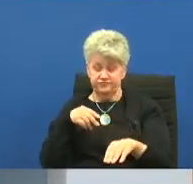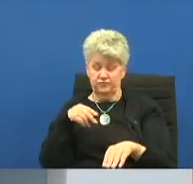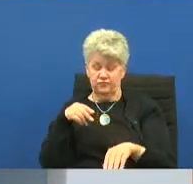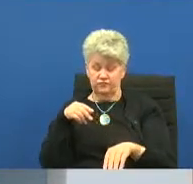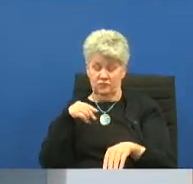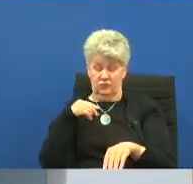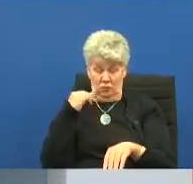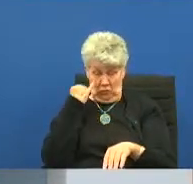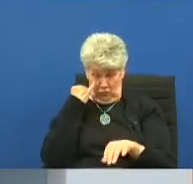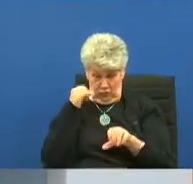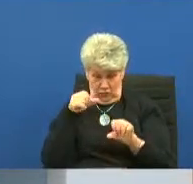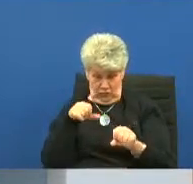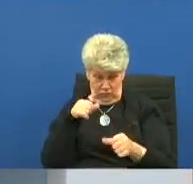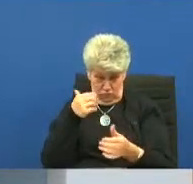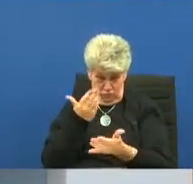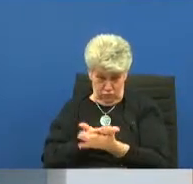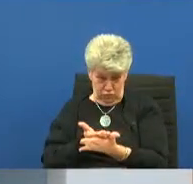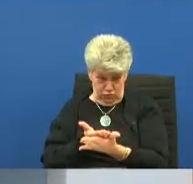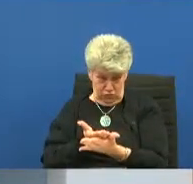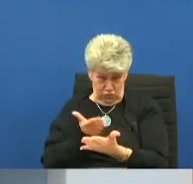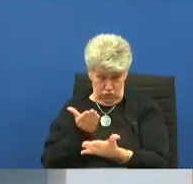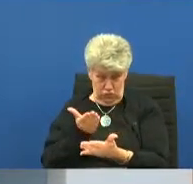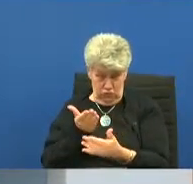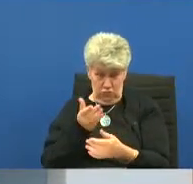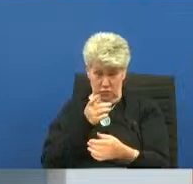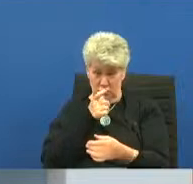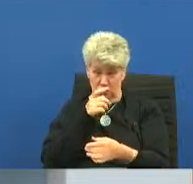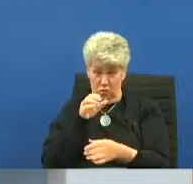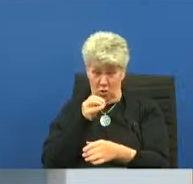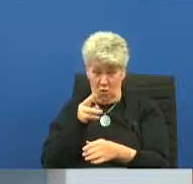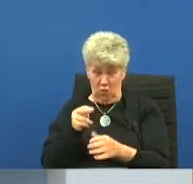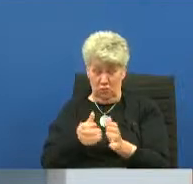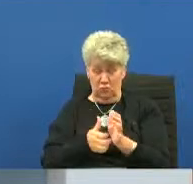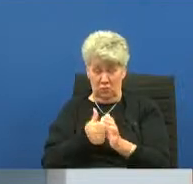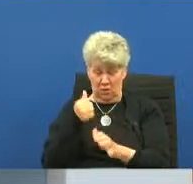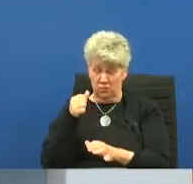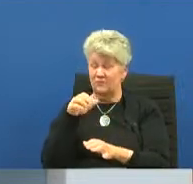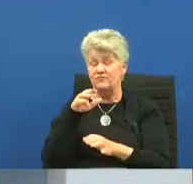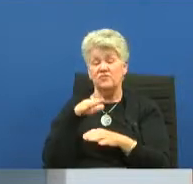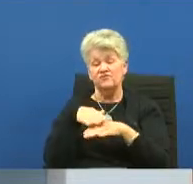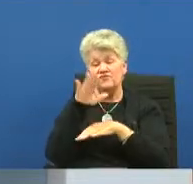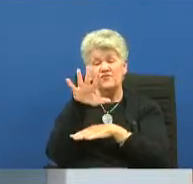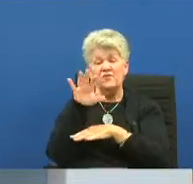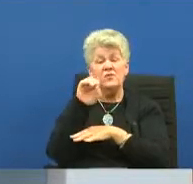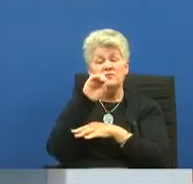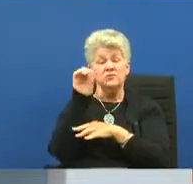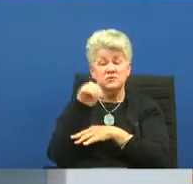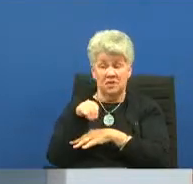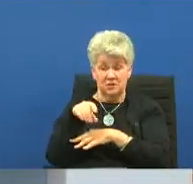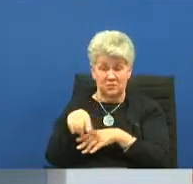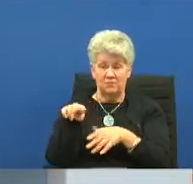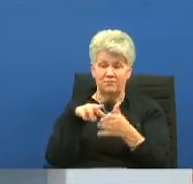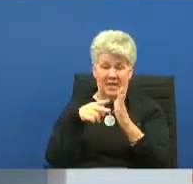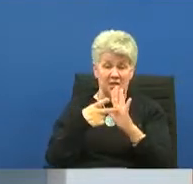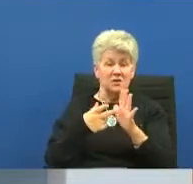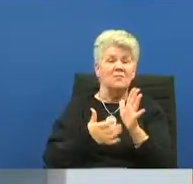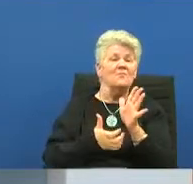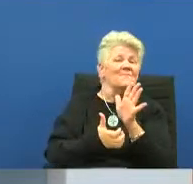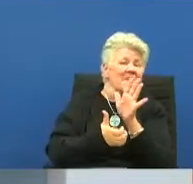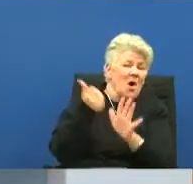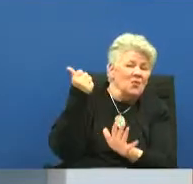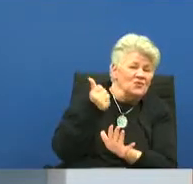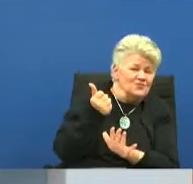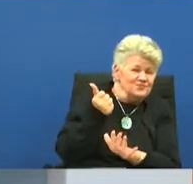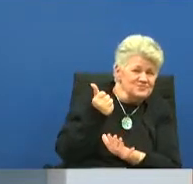can verify a majority of property owners, so that's 50% plus one of those signatures, we